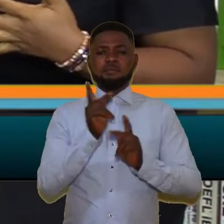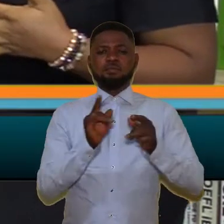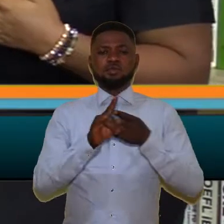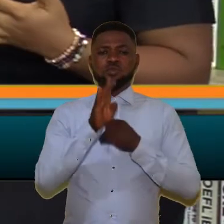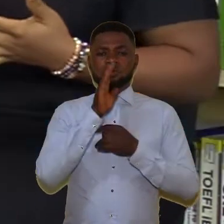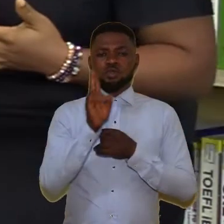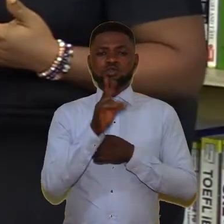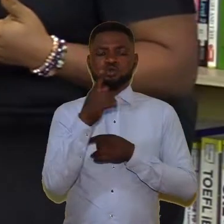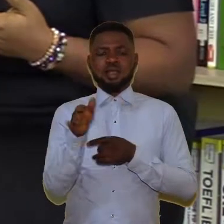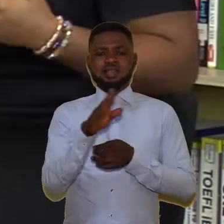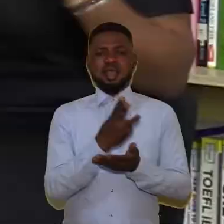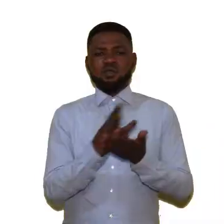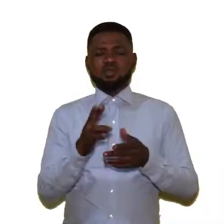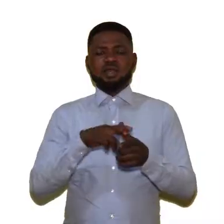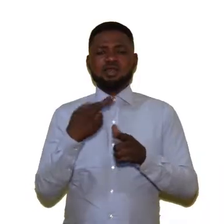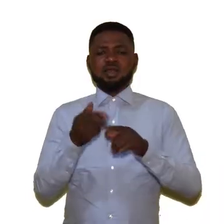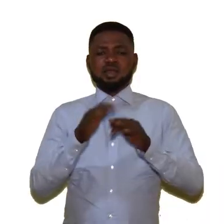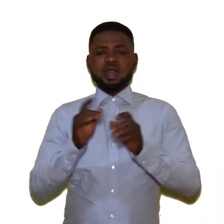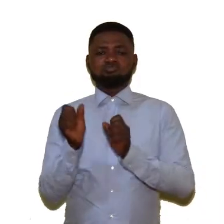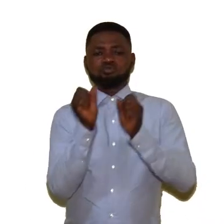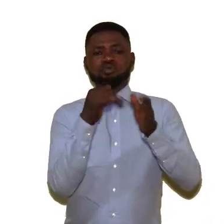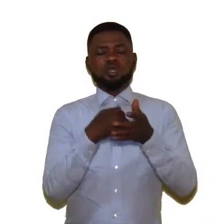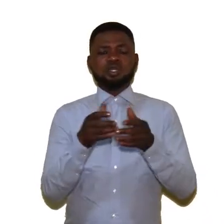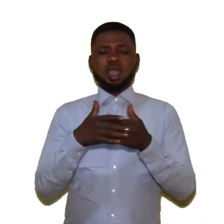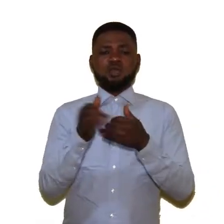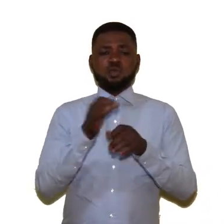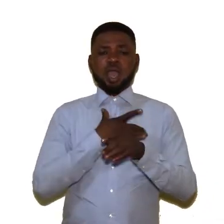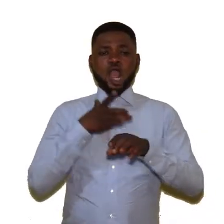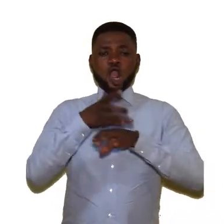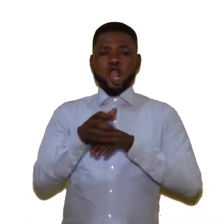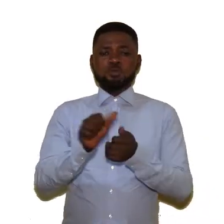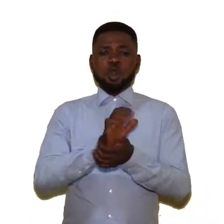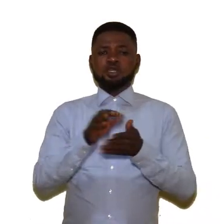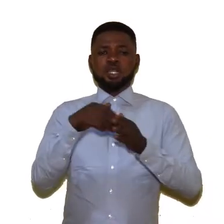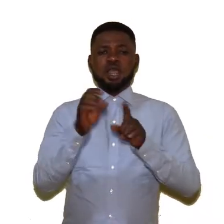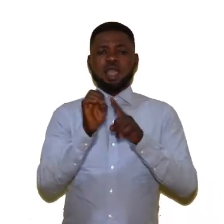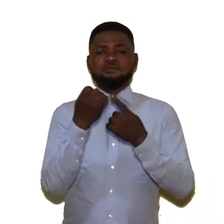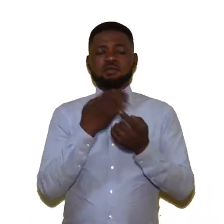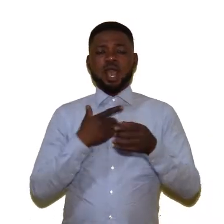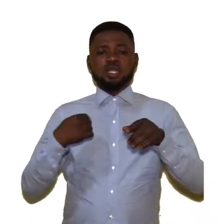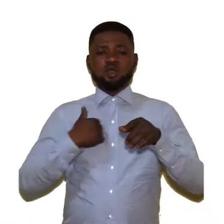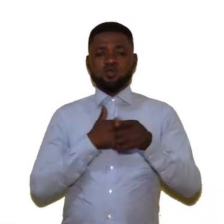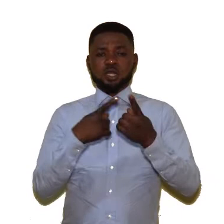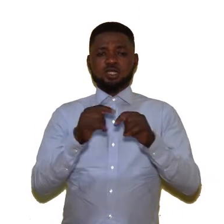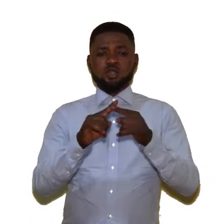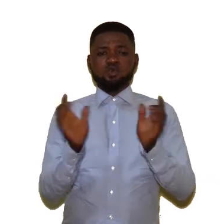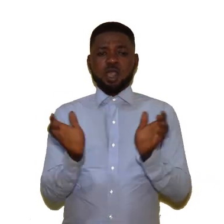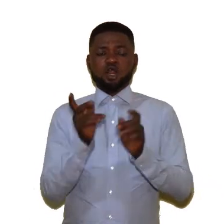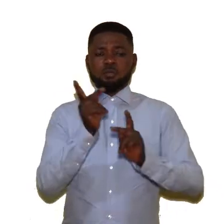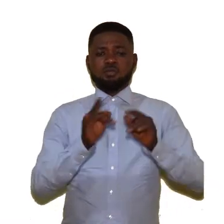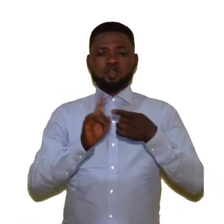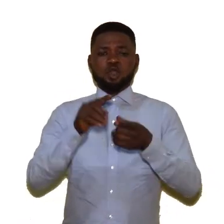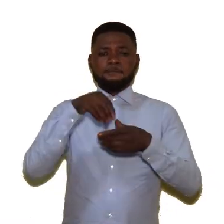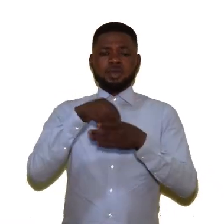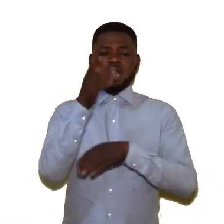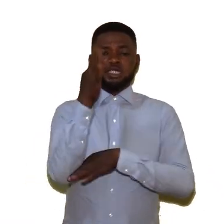to reuse their waste rather than just throwing it away and causing pollution in the environment. And also, we try to encourage people